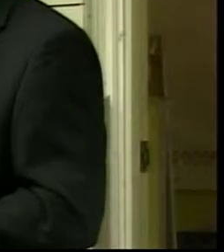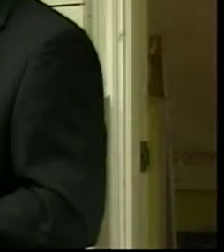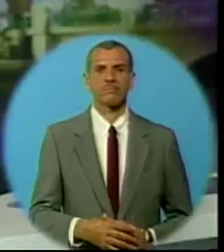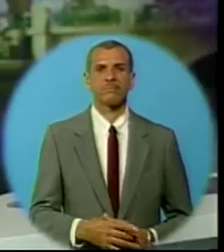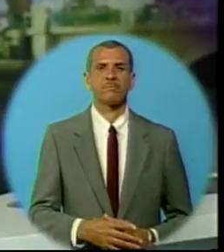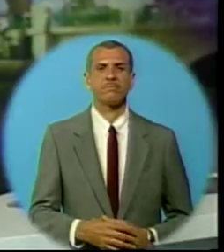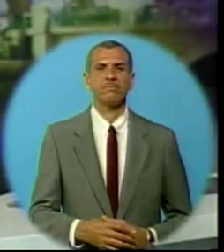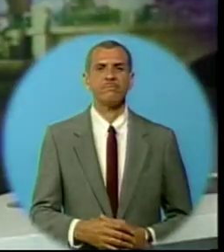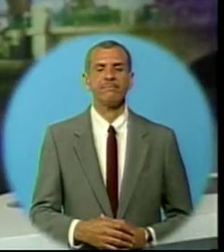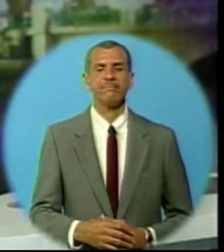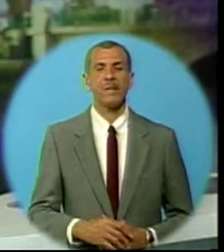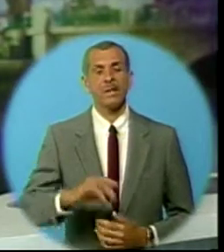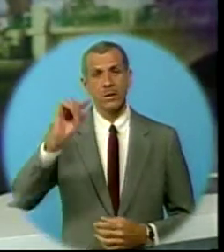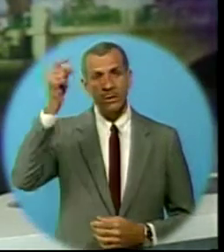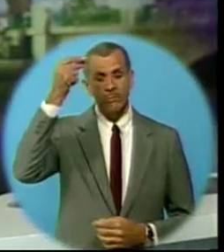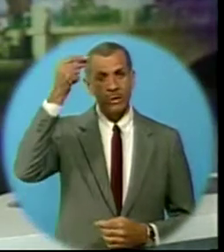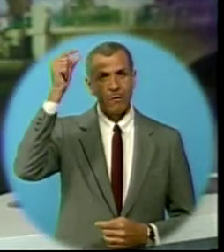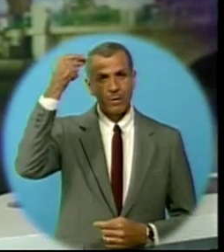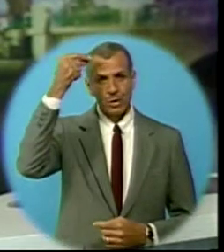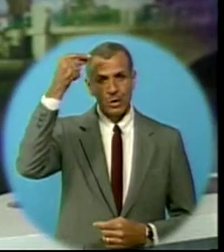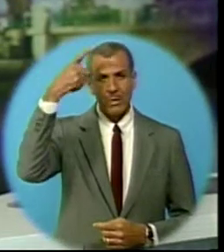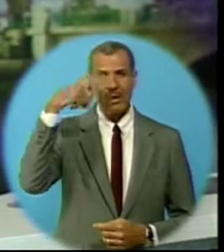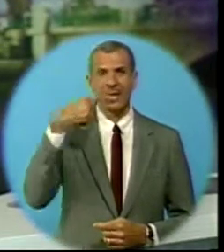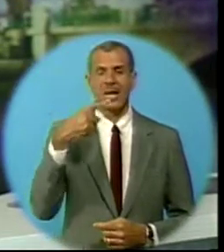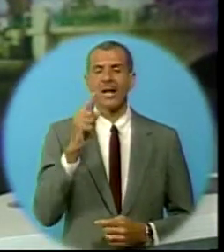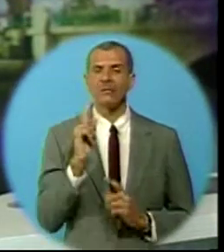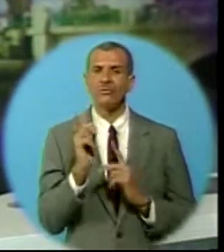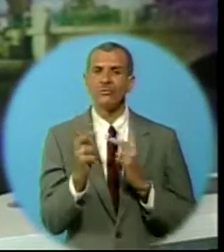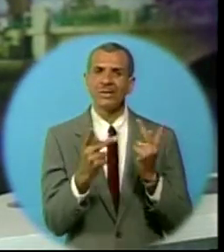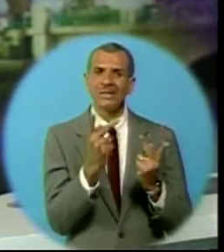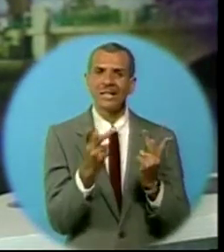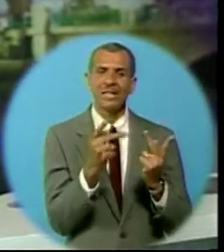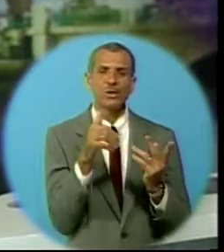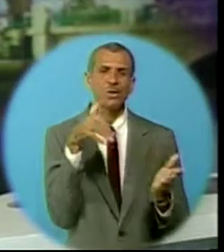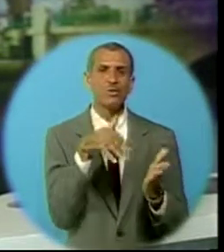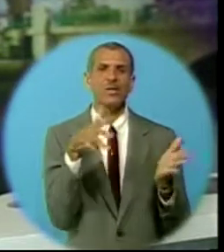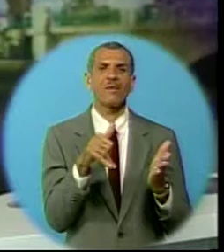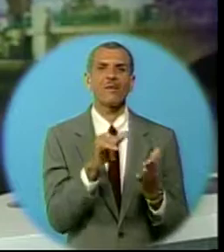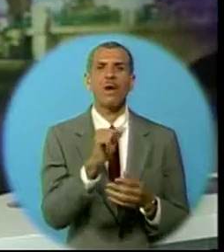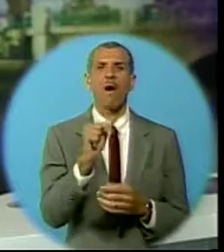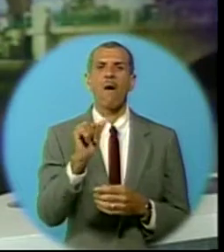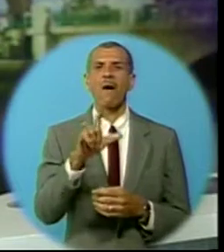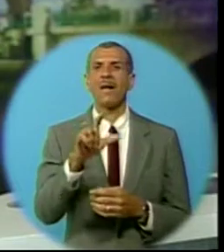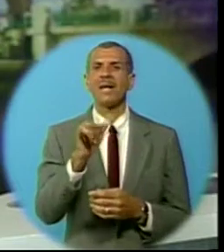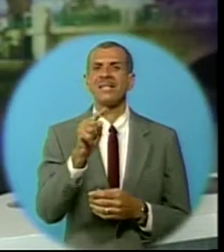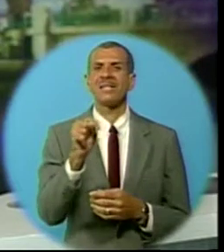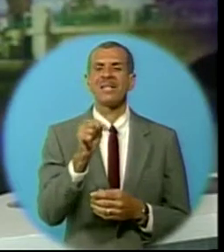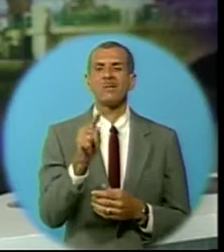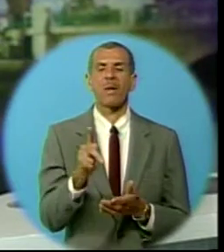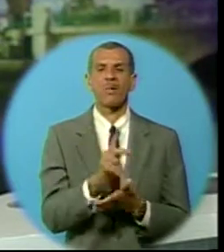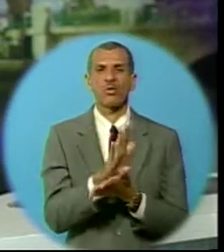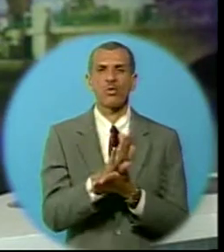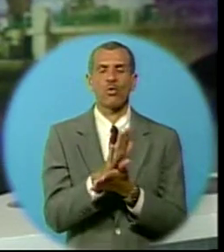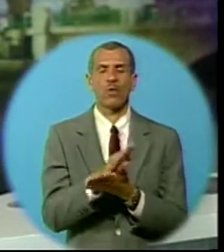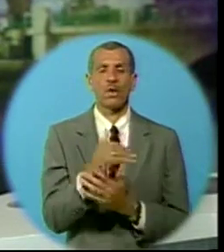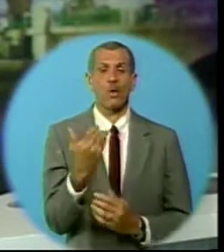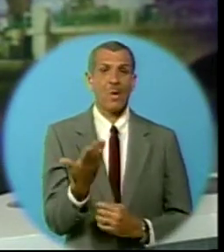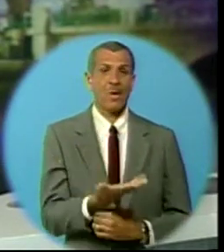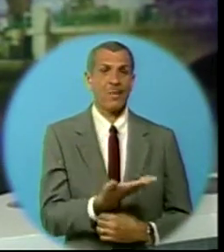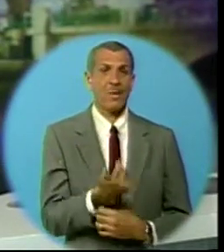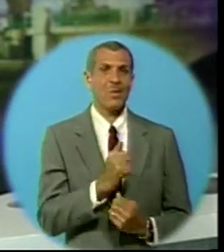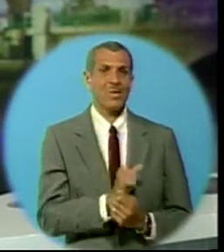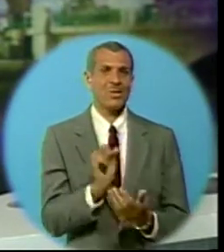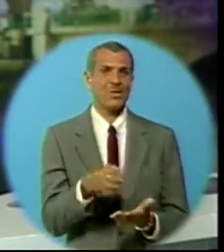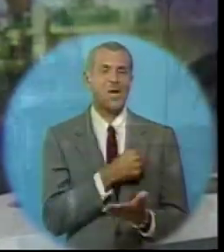job. The Governor General has paid a visit to students of the All Saints Primary School. The students welcomed him with